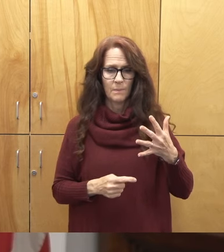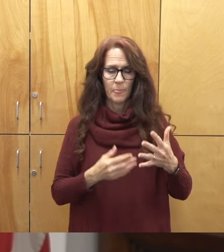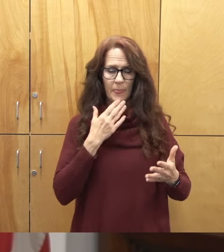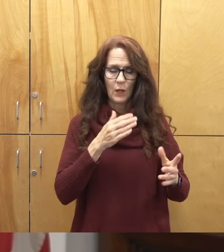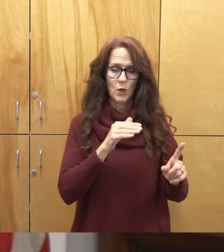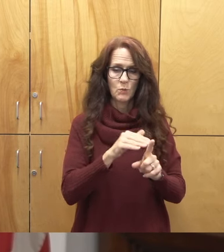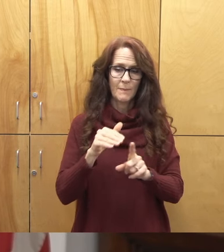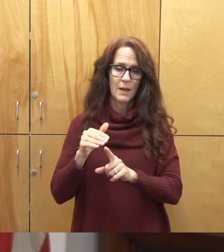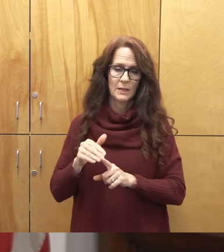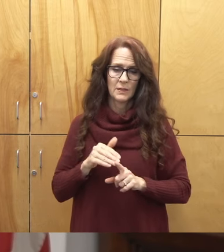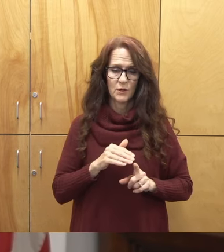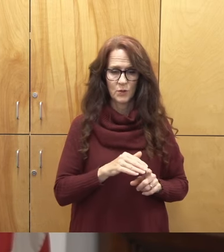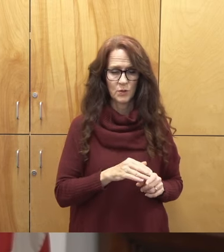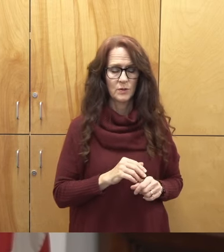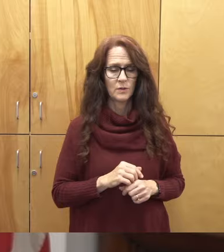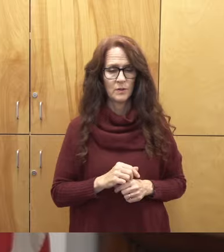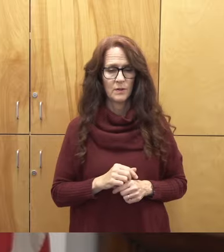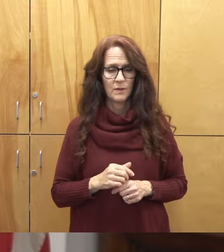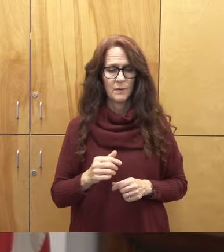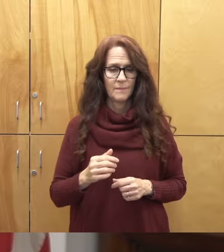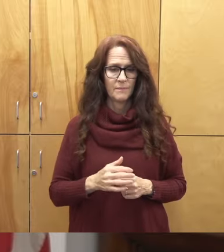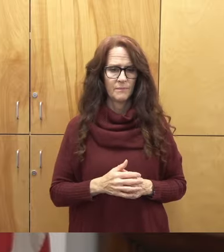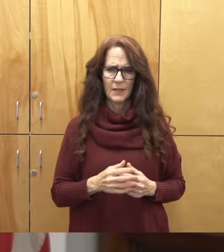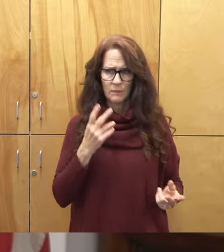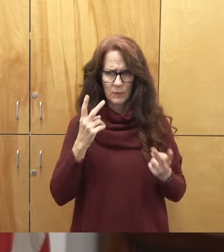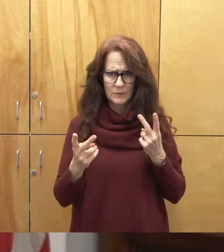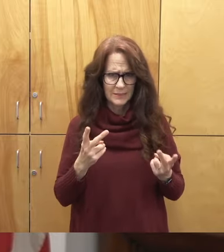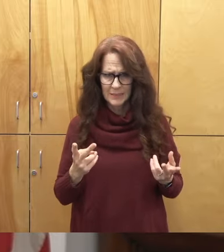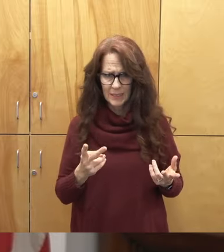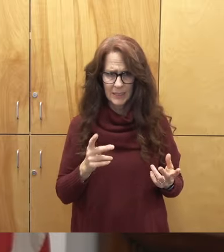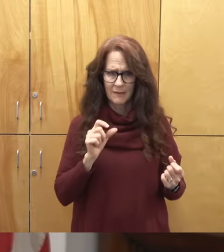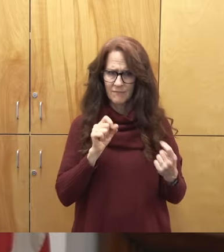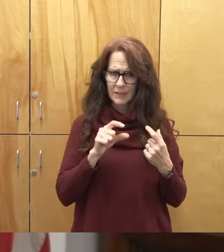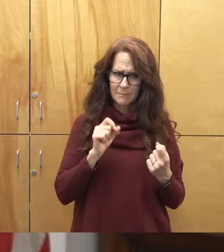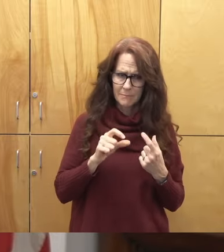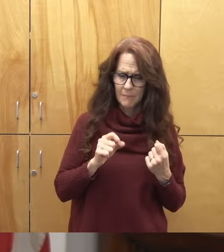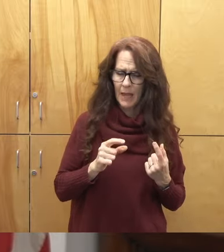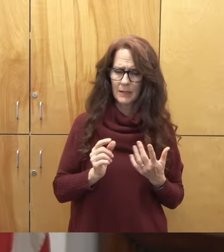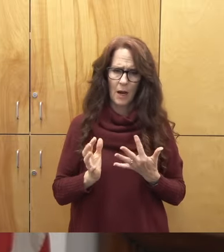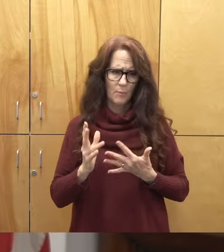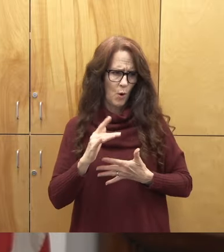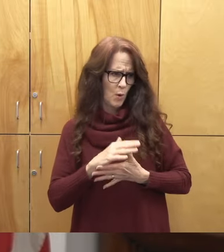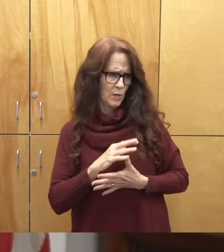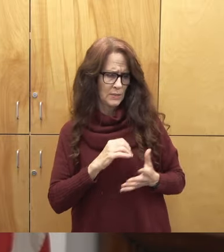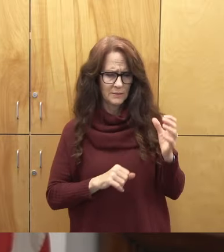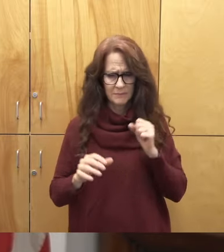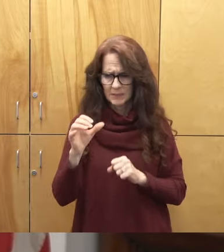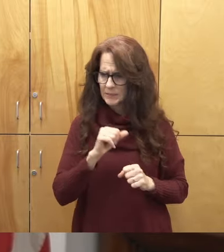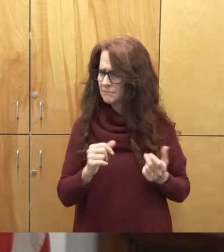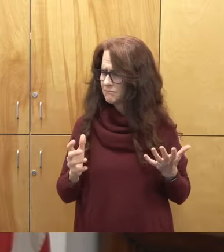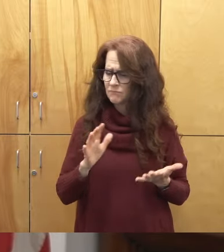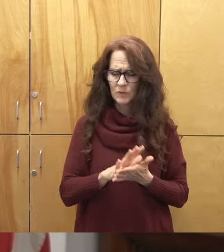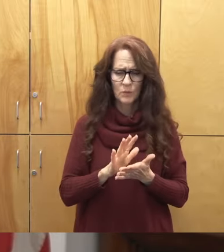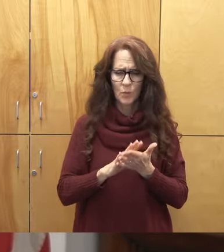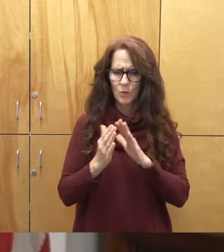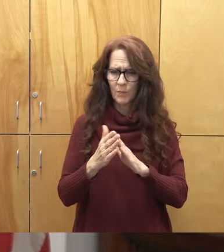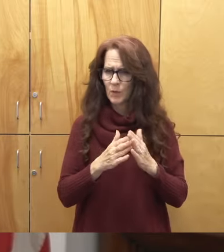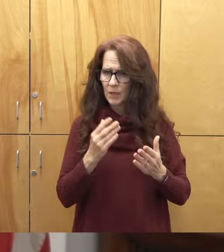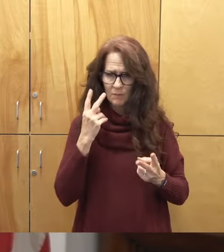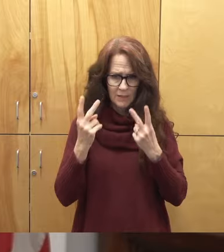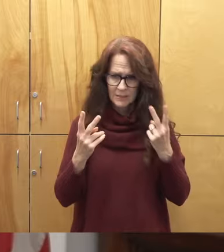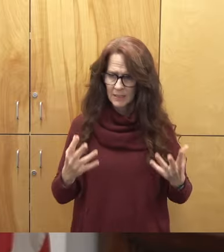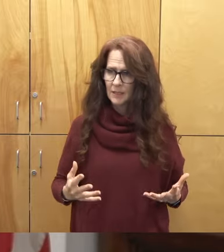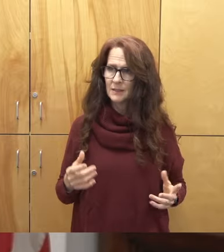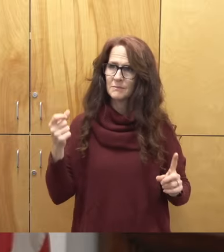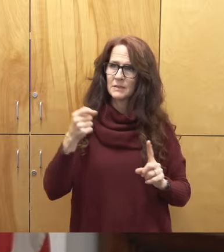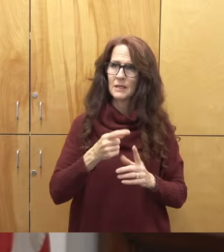reminder for us that if we're not seeing sort of what we think our priorities, whether that's a school community, neighborhoods,